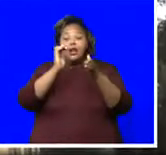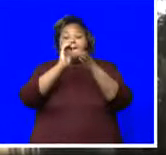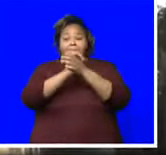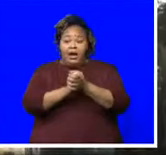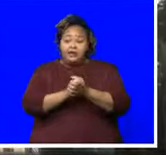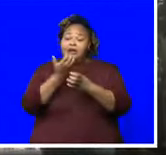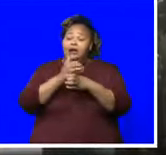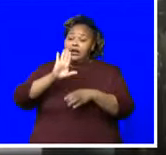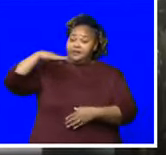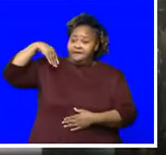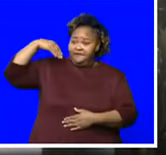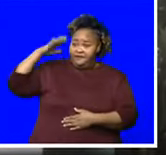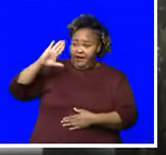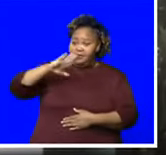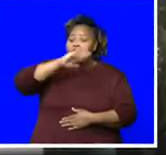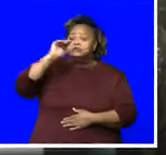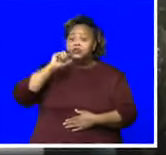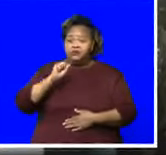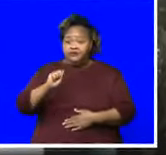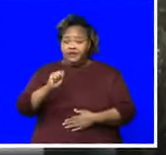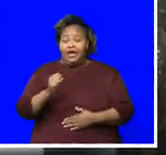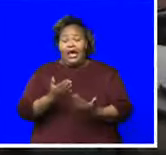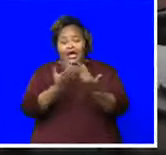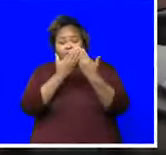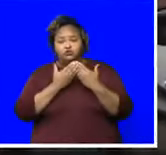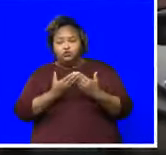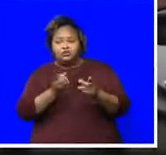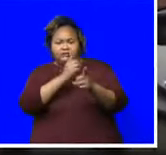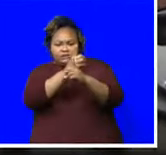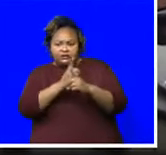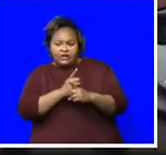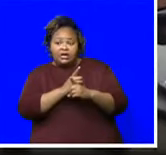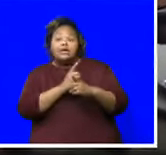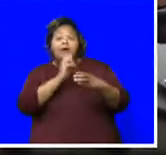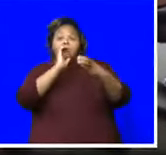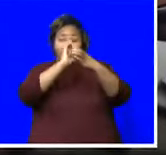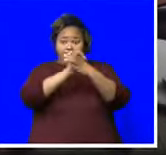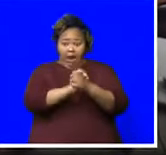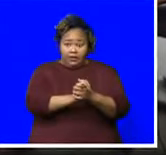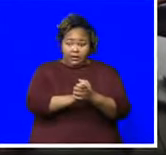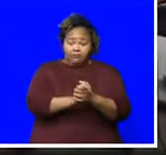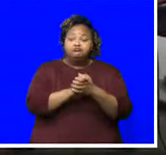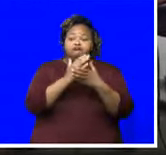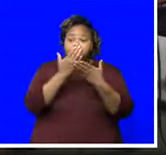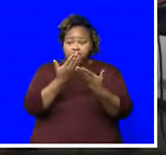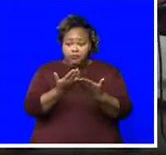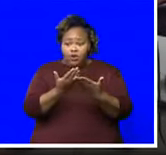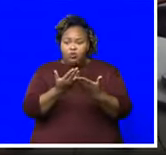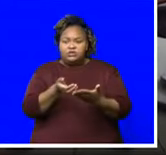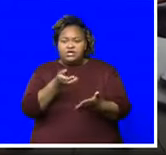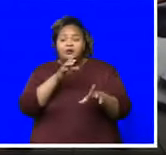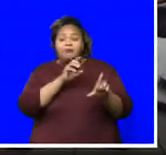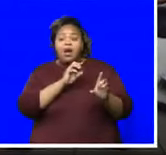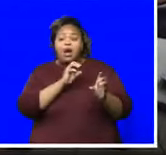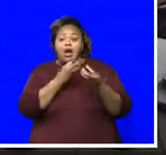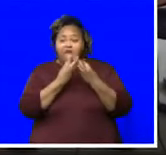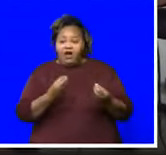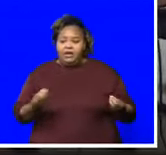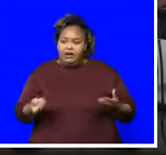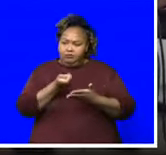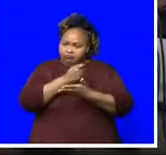in Africa lisukumise umsebenzi wekwenta siciniseko sekuthi bafundi labafundza luhlelo lwaka matric